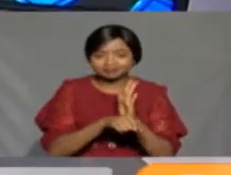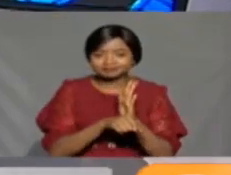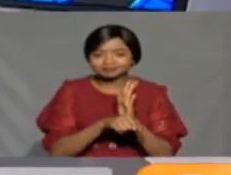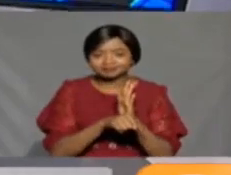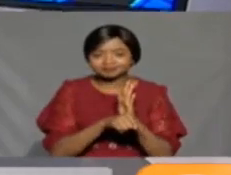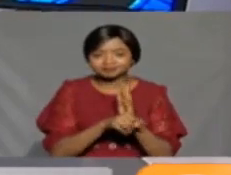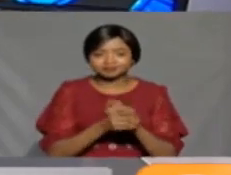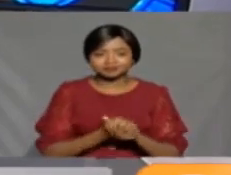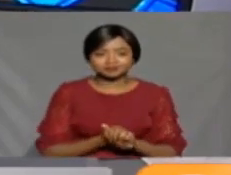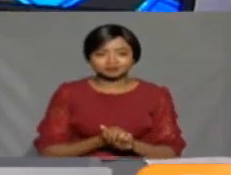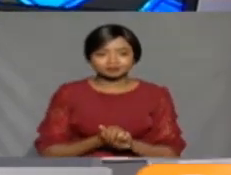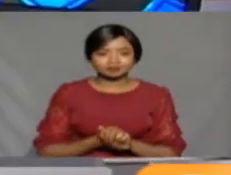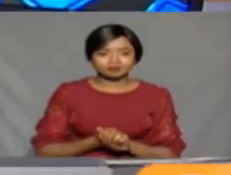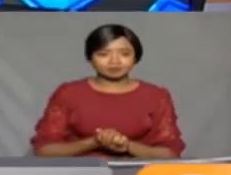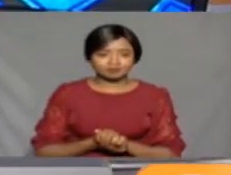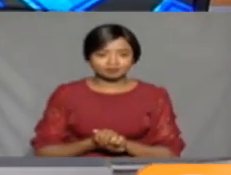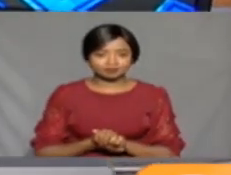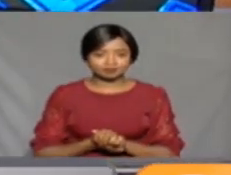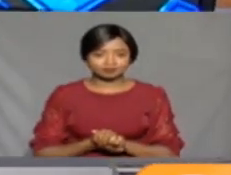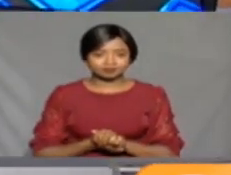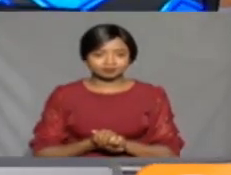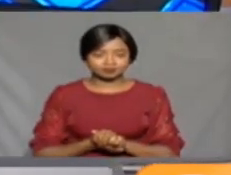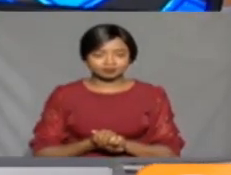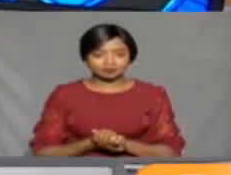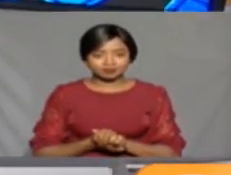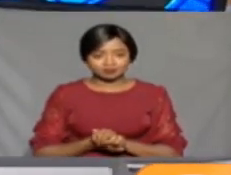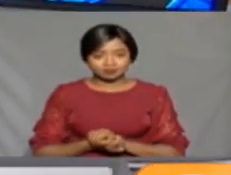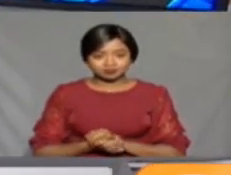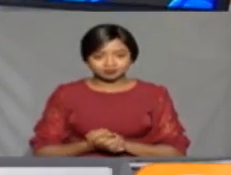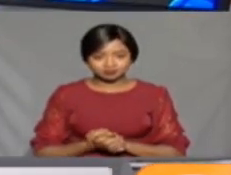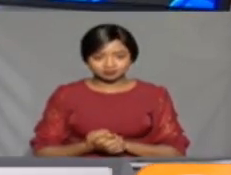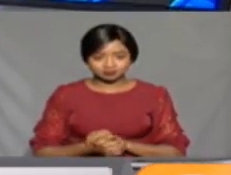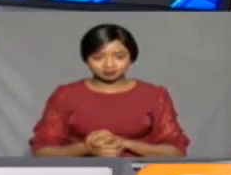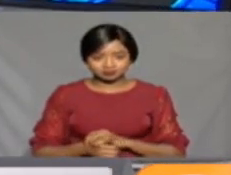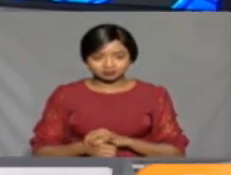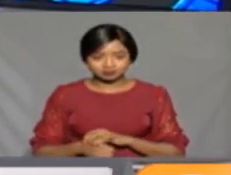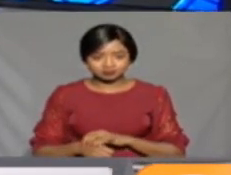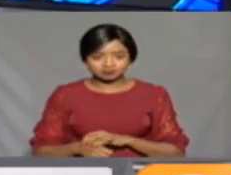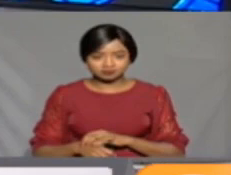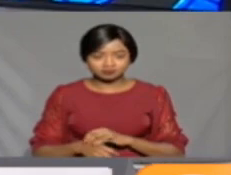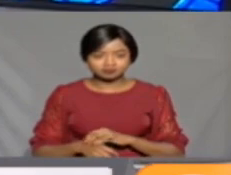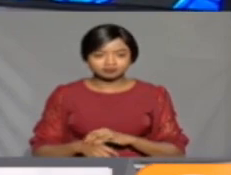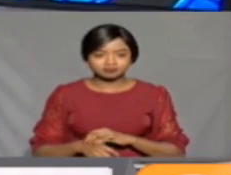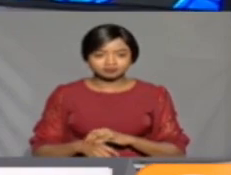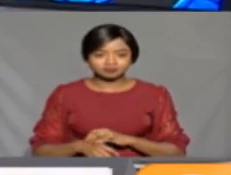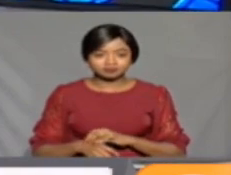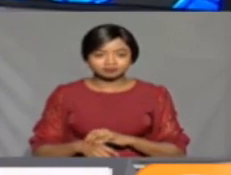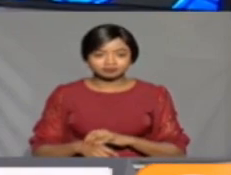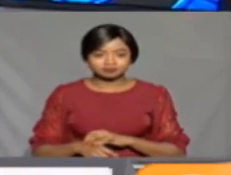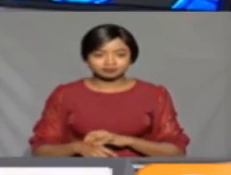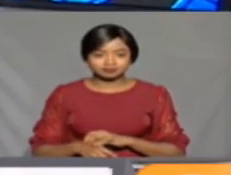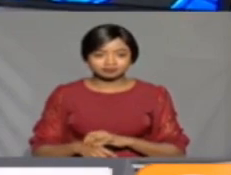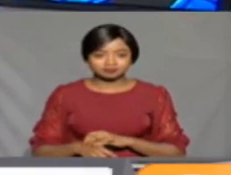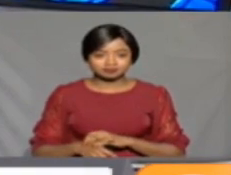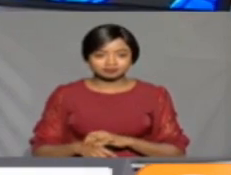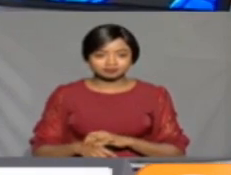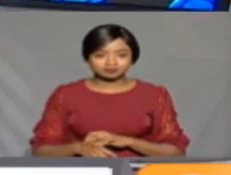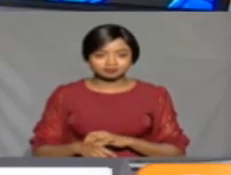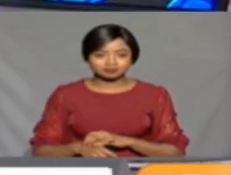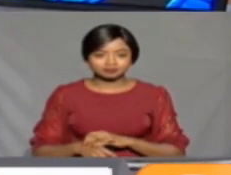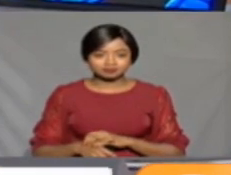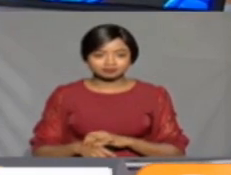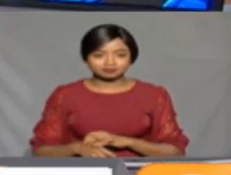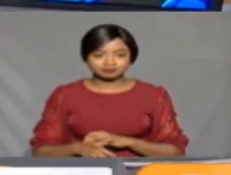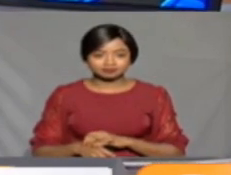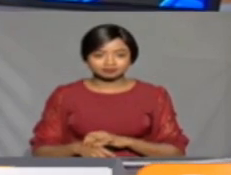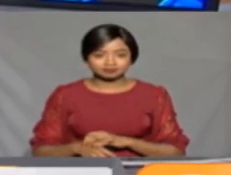the makers of that questionnaire were seeking to sort of mine data from. And that's what we get to at this time. Okay, so let's move to that